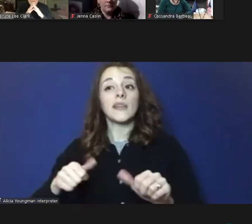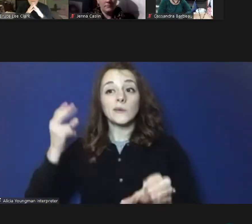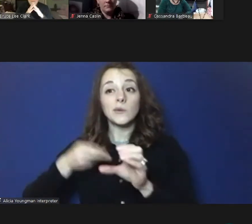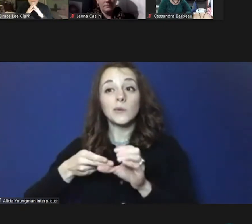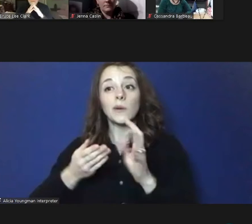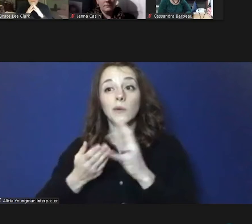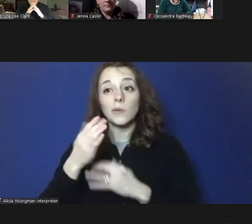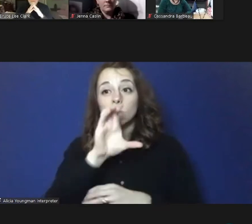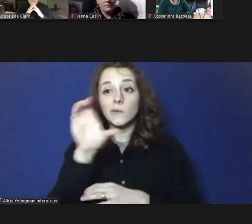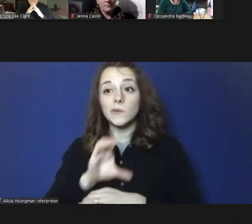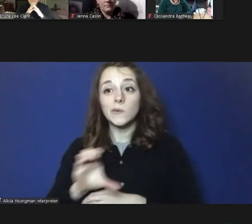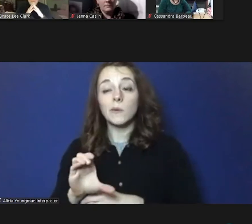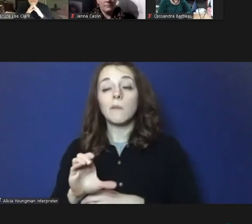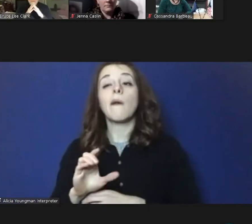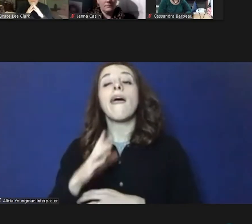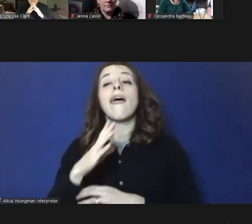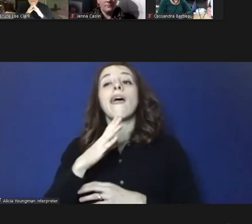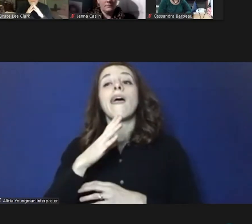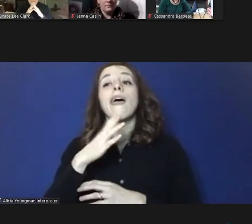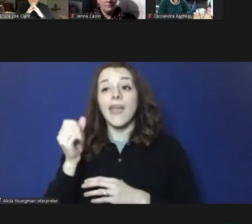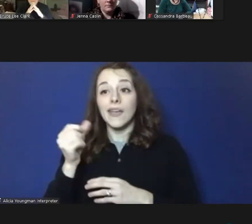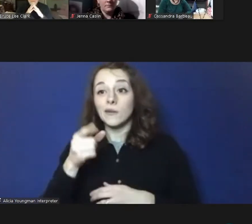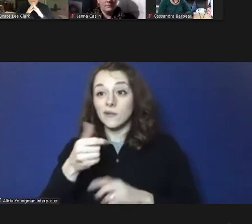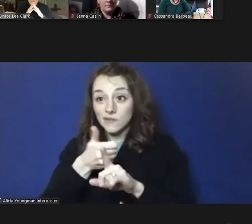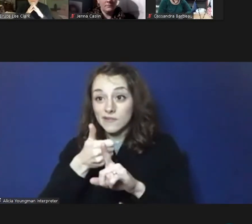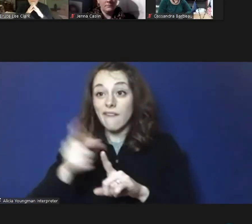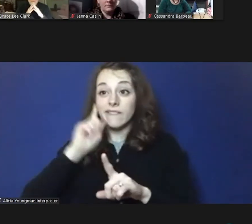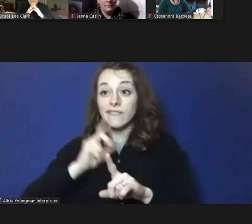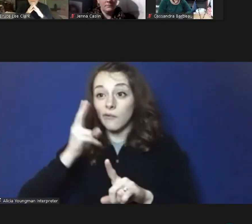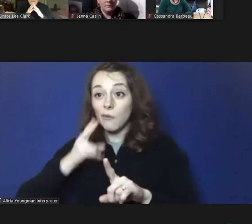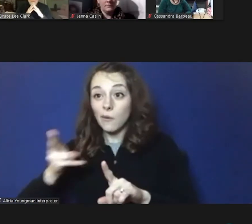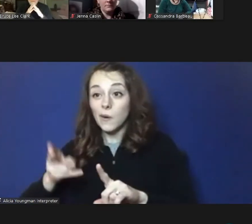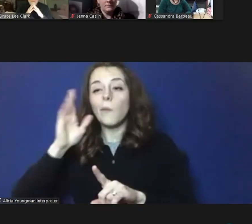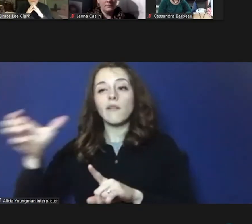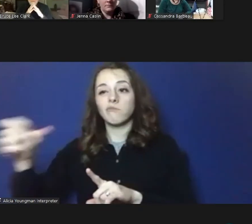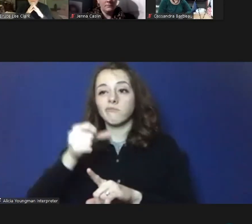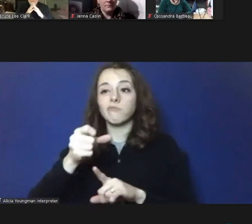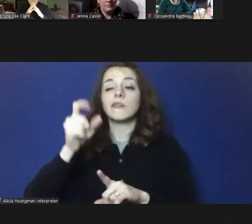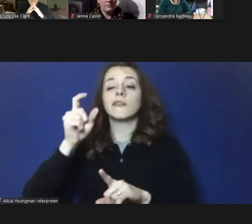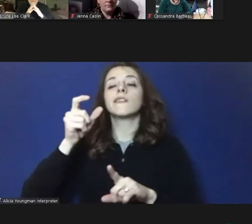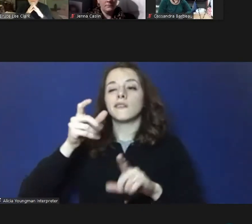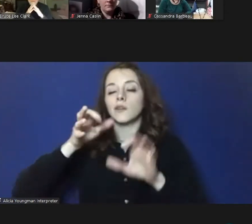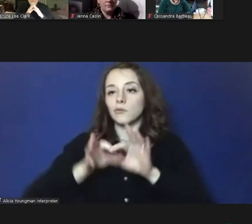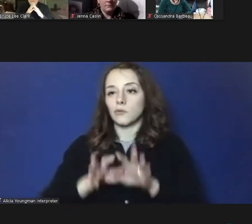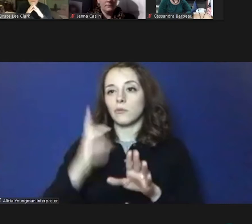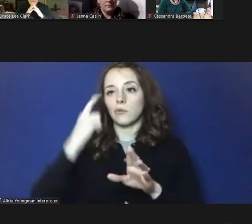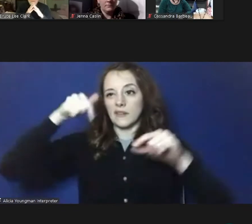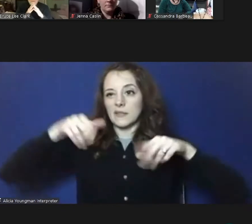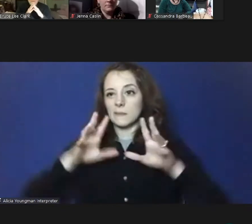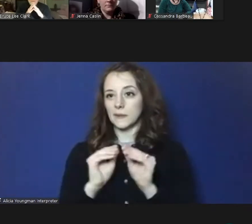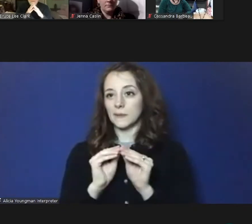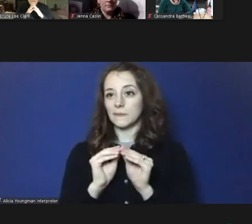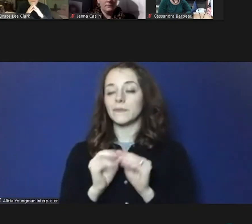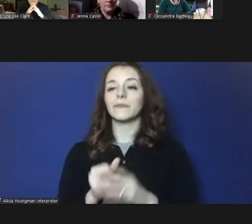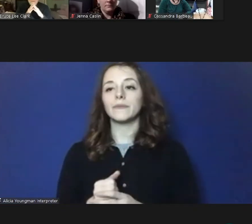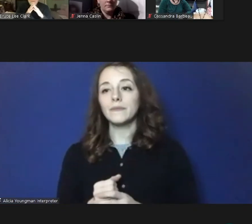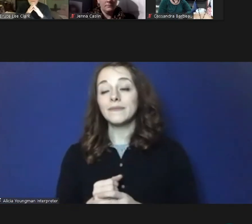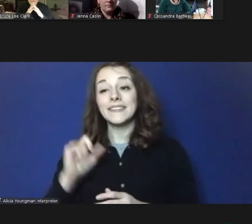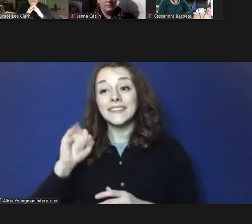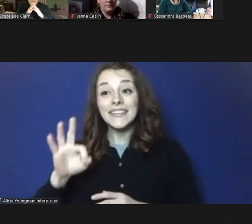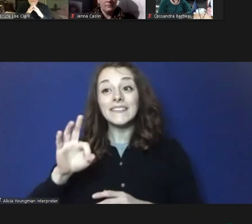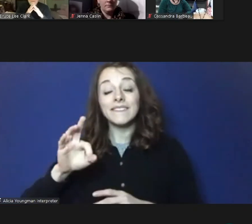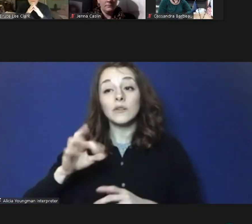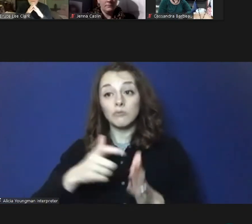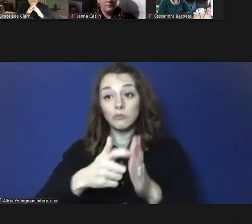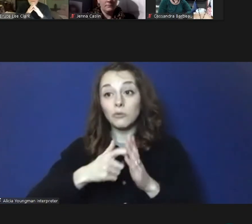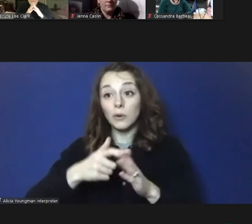Zoom and are hearing impaired, arrangements will be made for a sign interpreter to be present at this meeting. For necessary arrangements, please